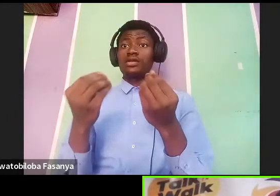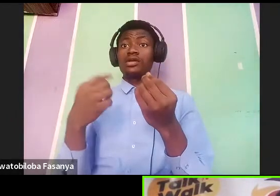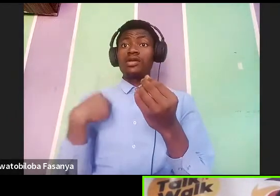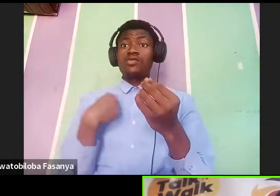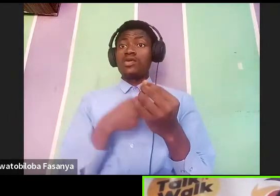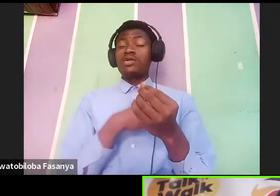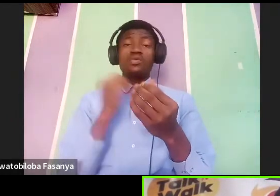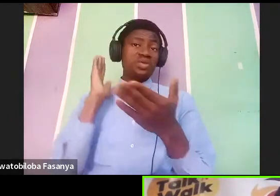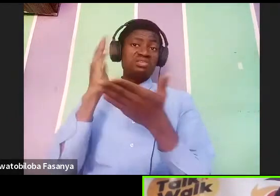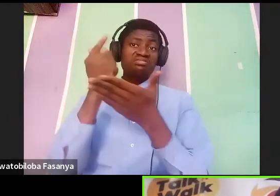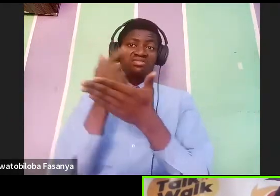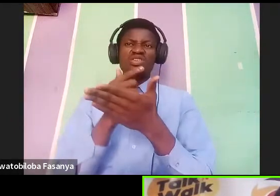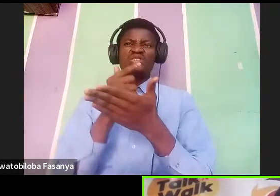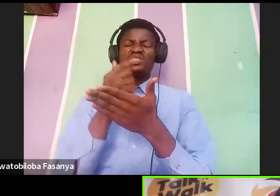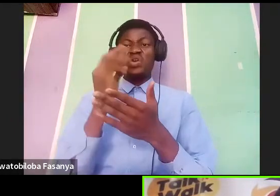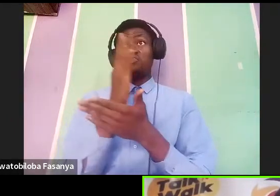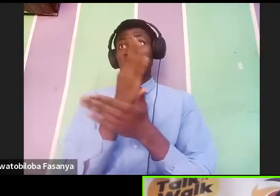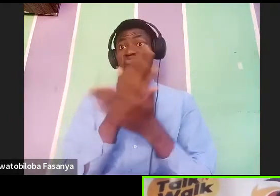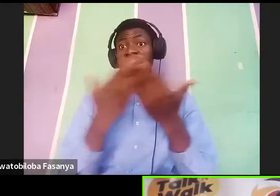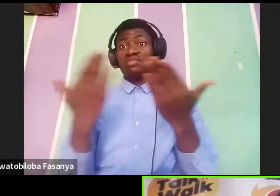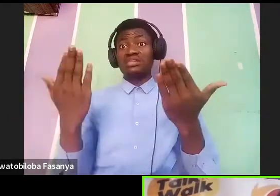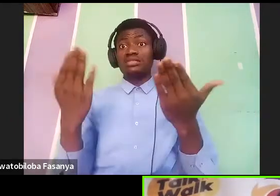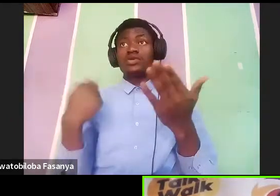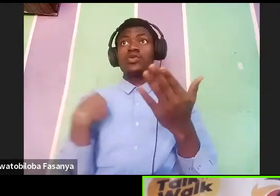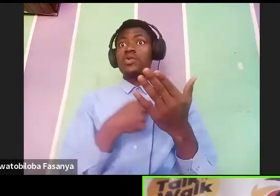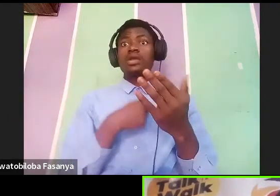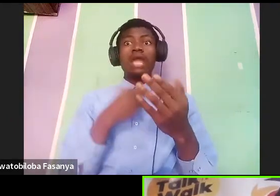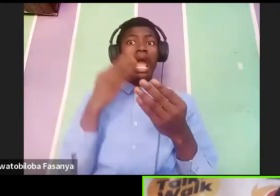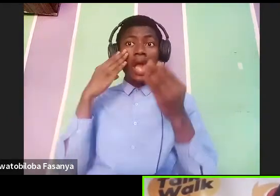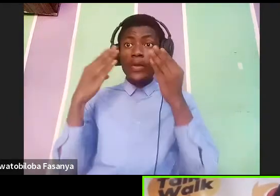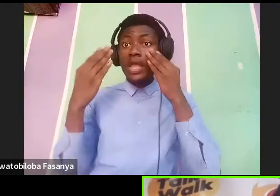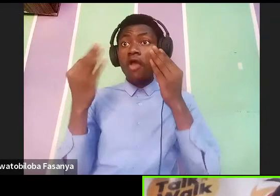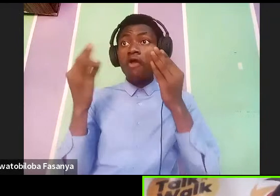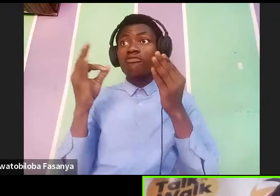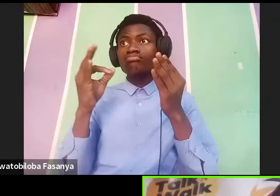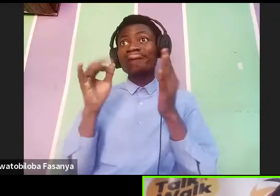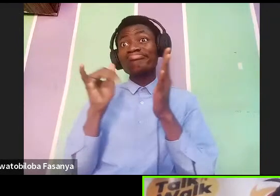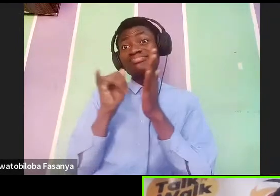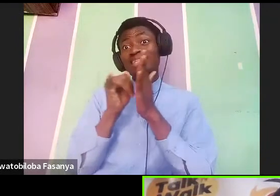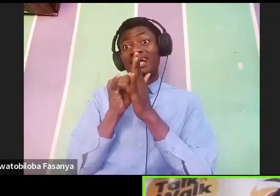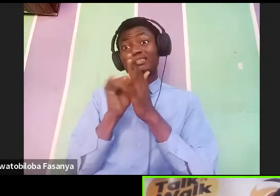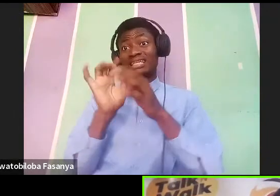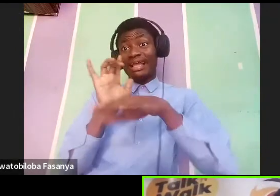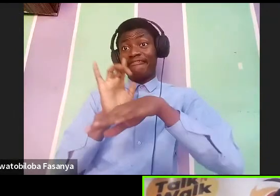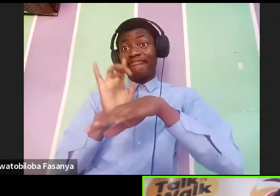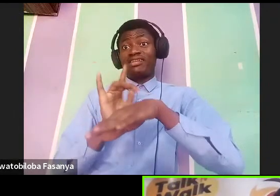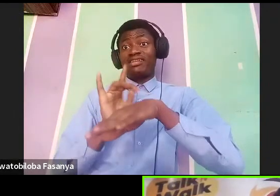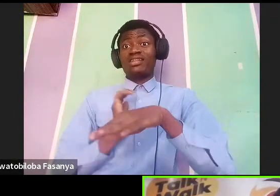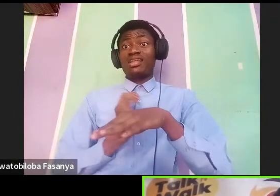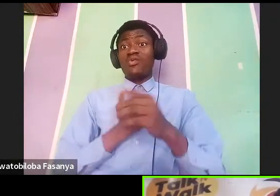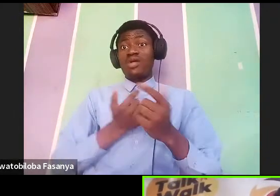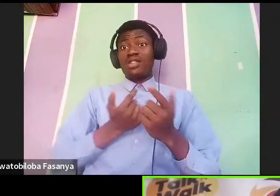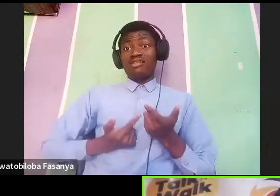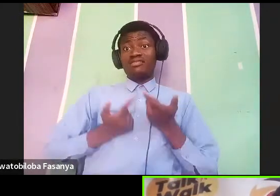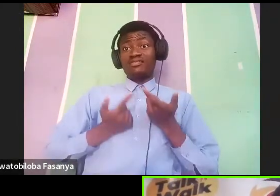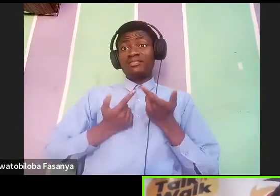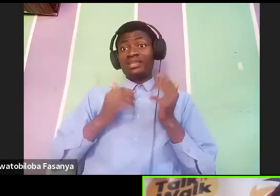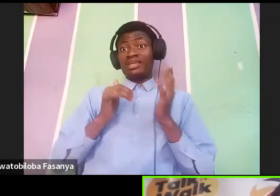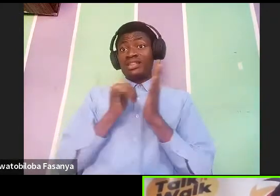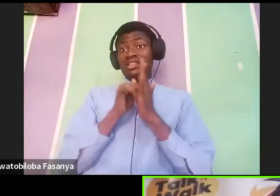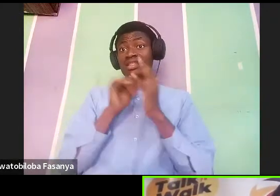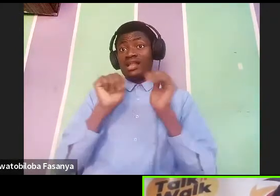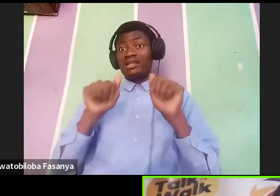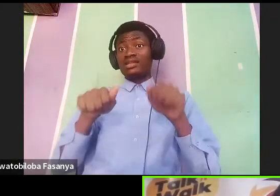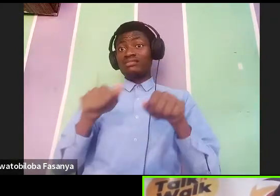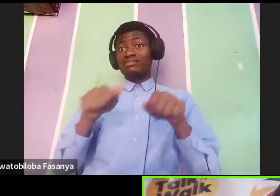and that affect our lives and that could save lives as well. The webinar is brought to